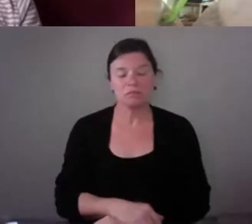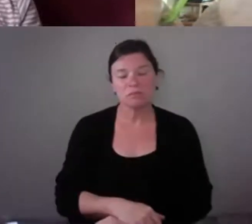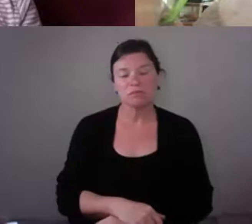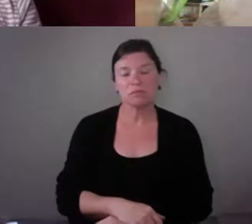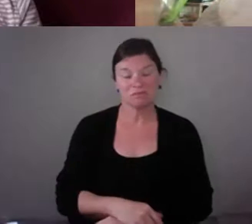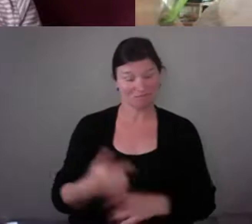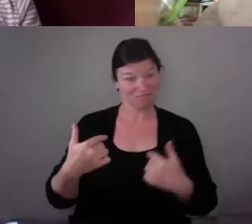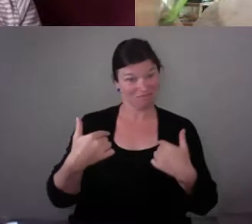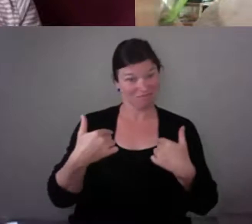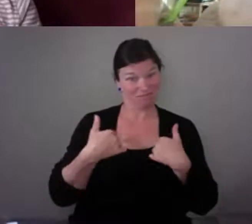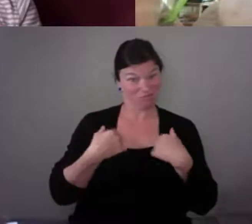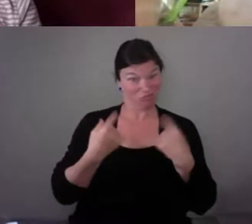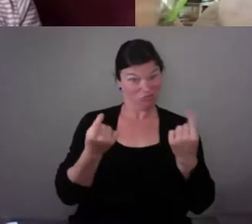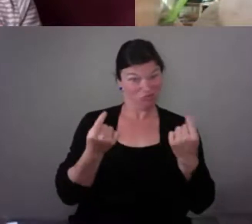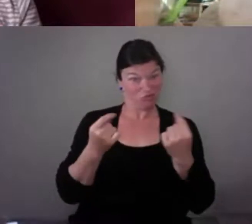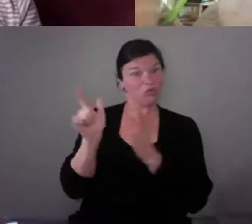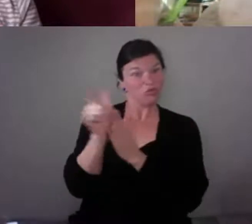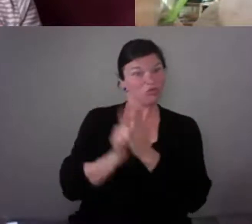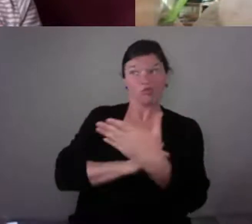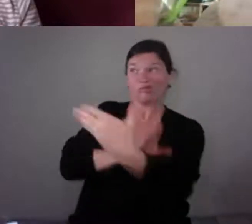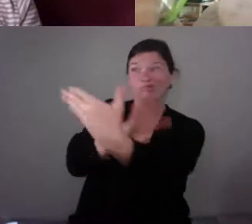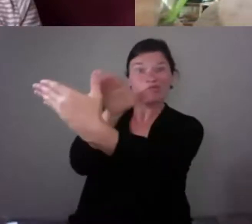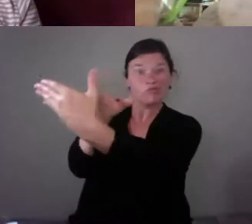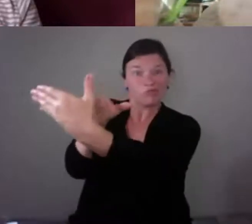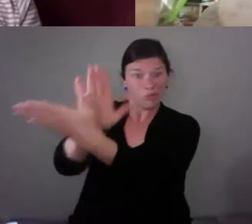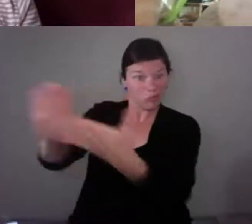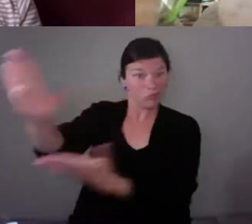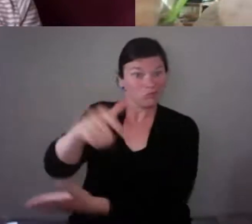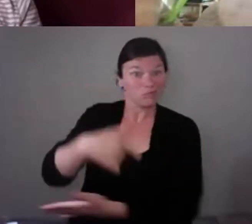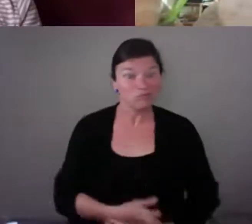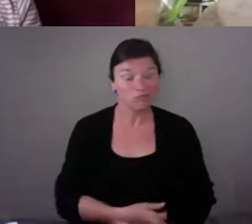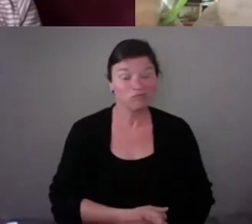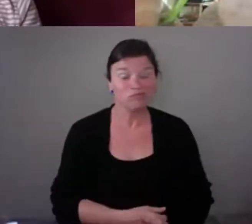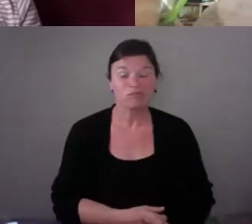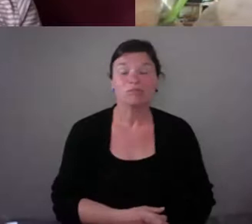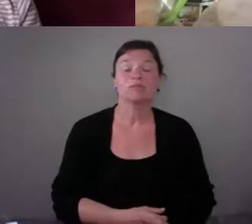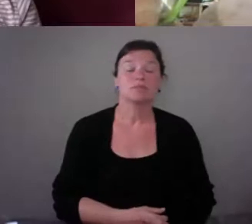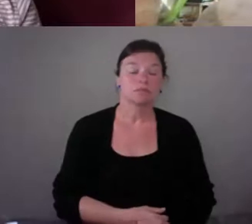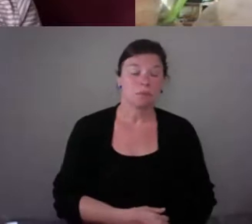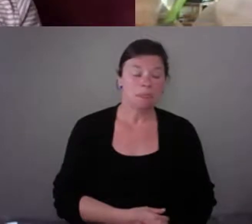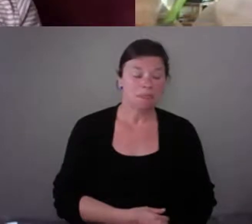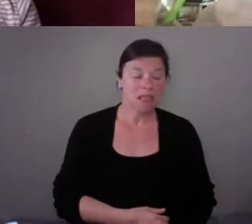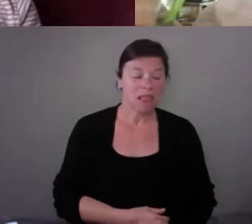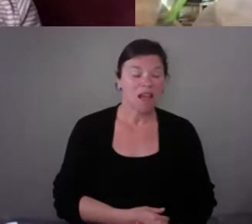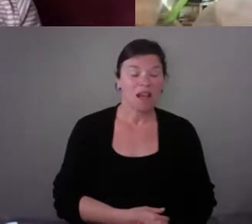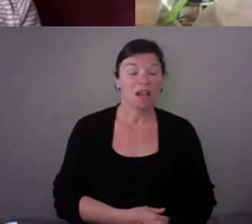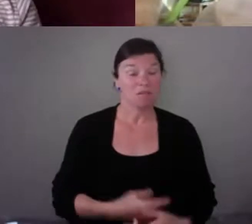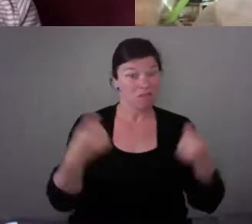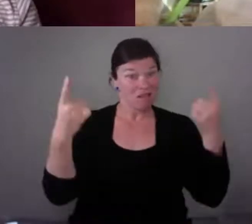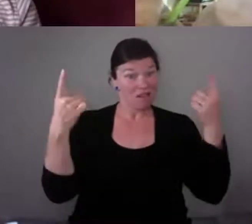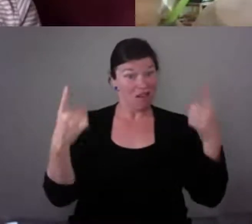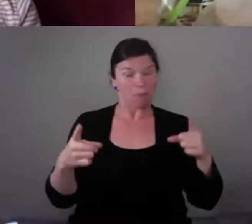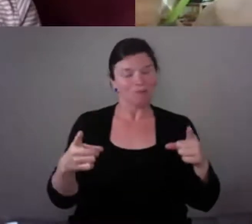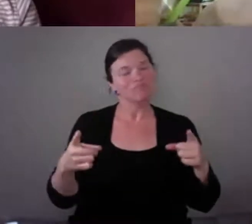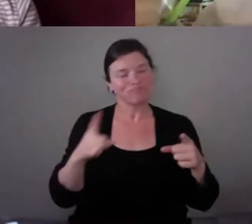sued the school, and I like was able to live in the dome